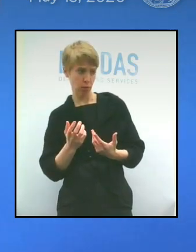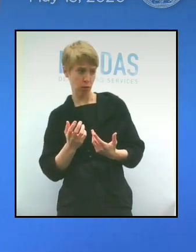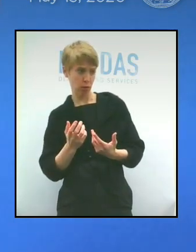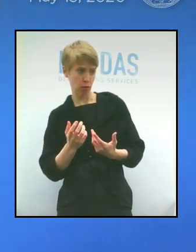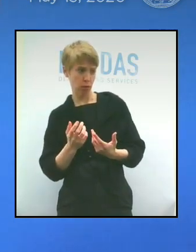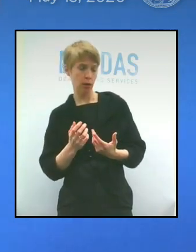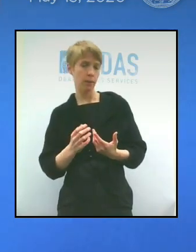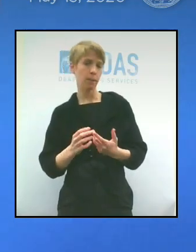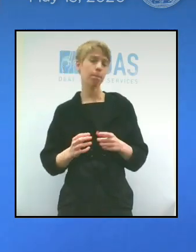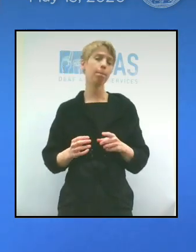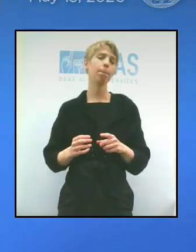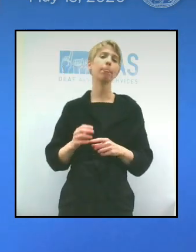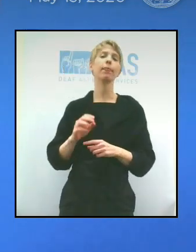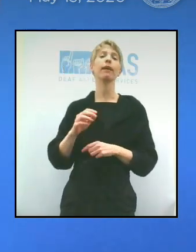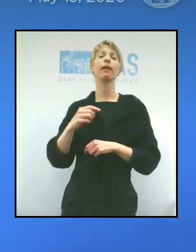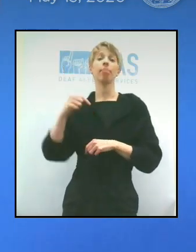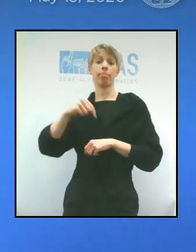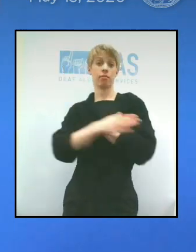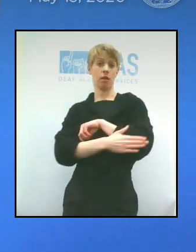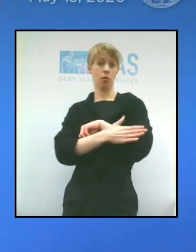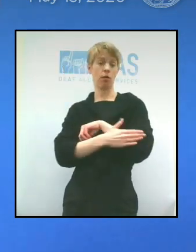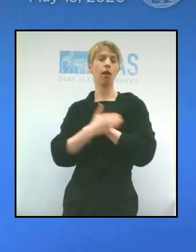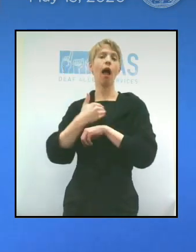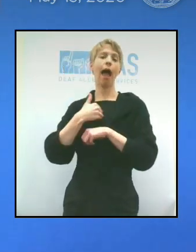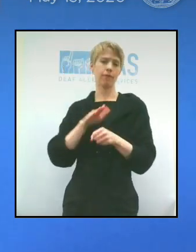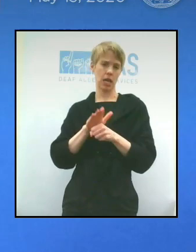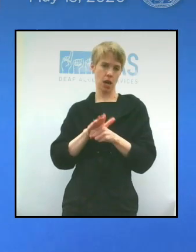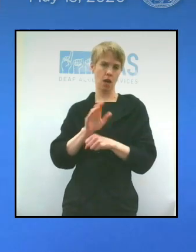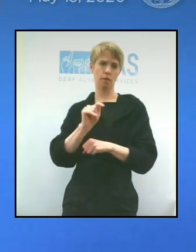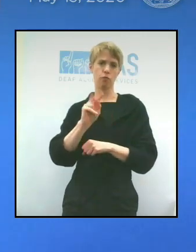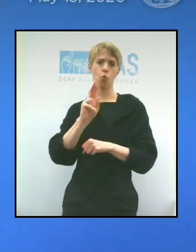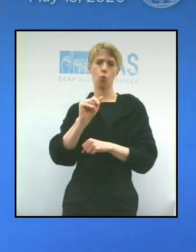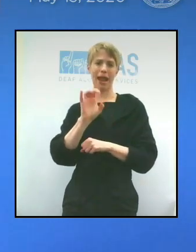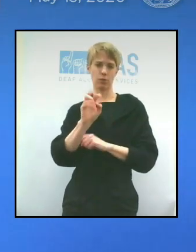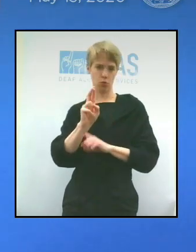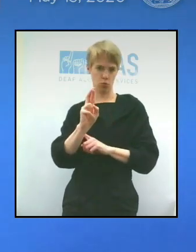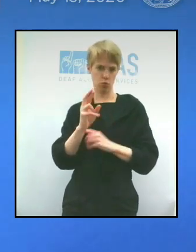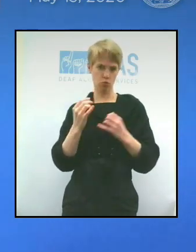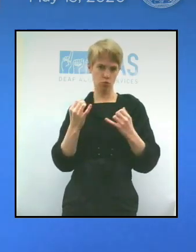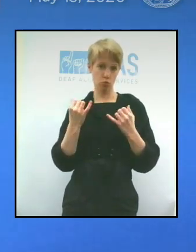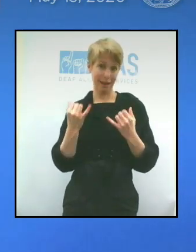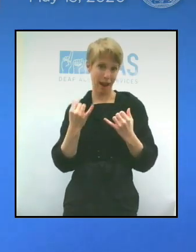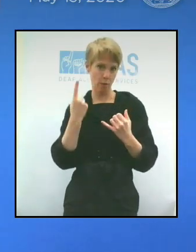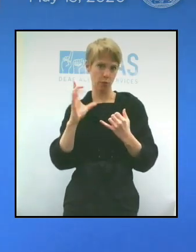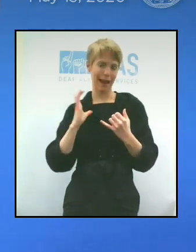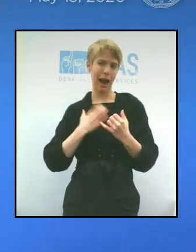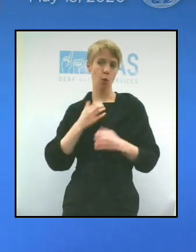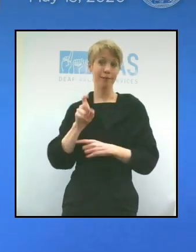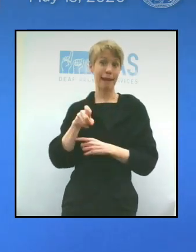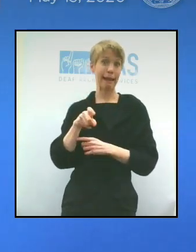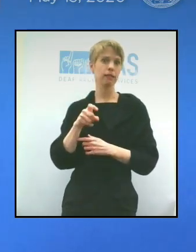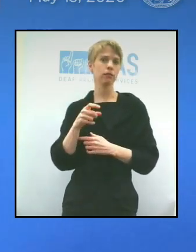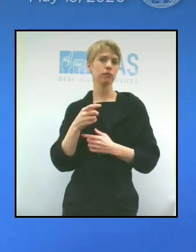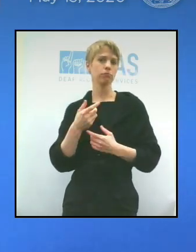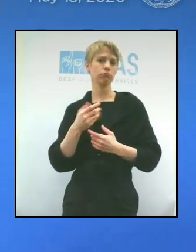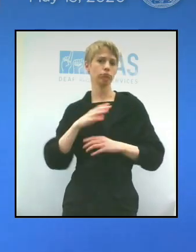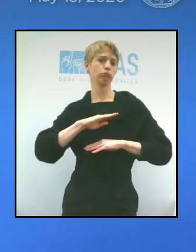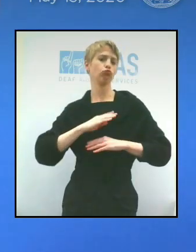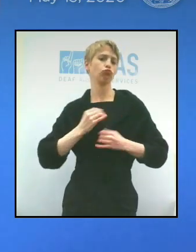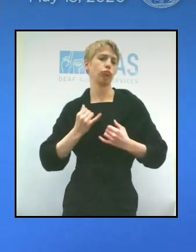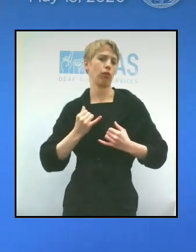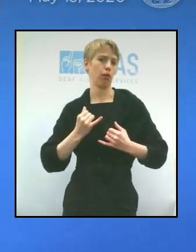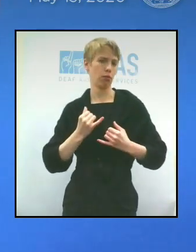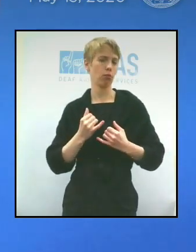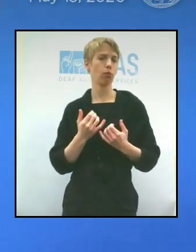means? Erie County has enough tracers for what we're doing right now. We have about